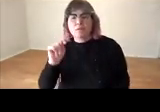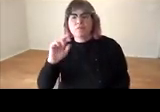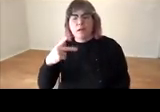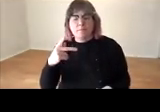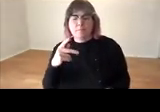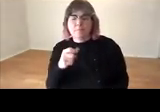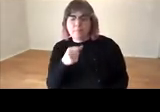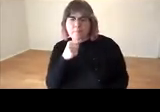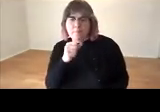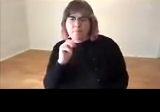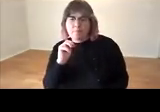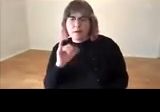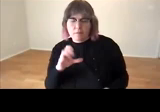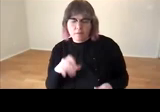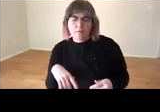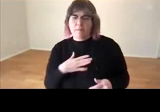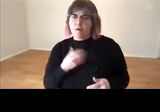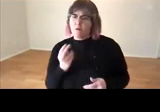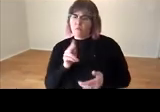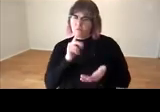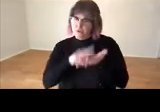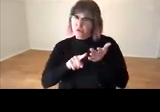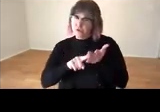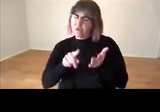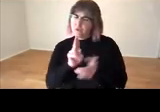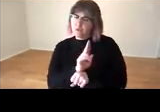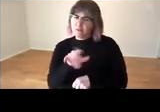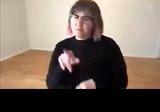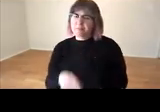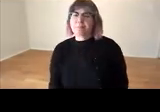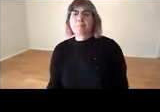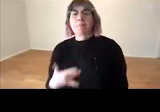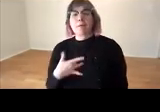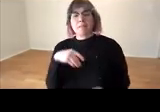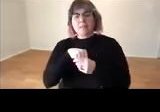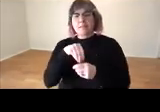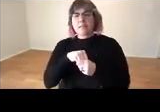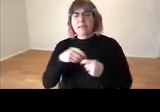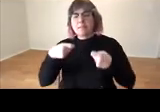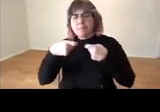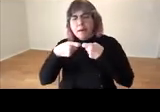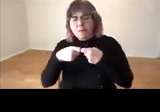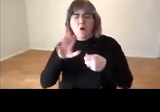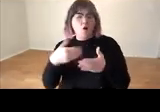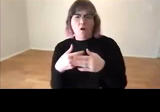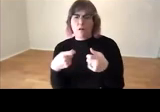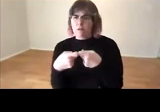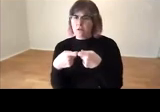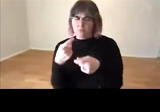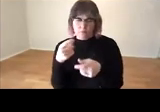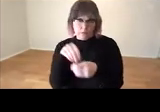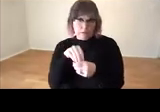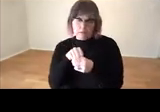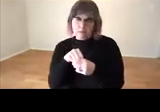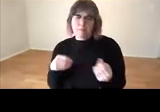used actually in my own research. And so it usually contains some sort of battery. It's all electrical, right? There's a lot of electrical